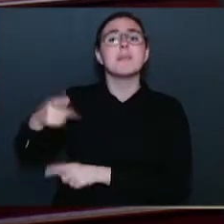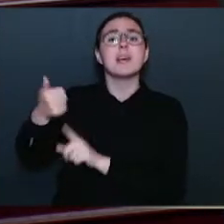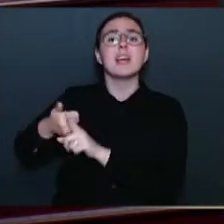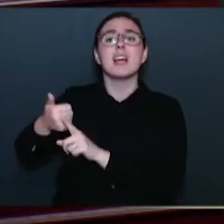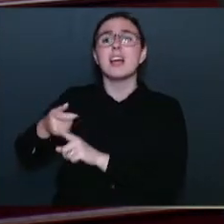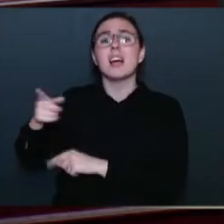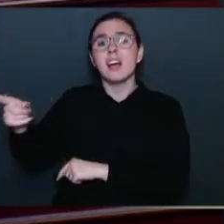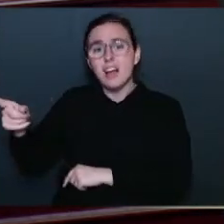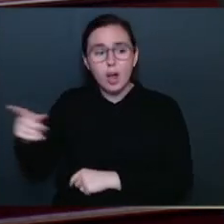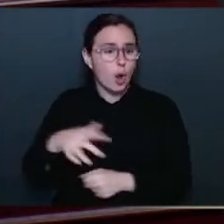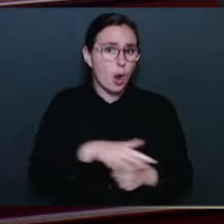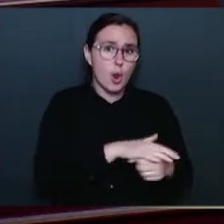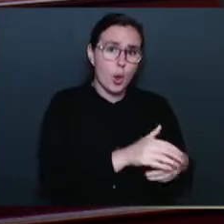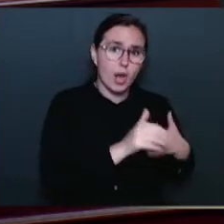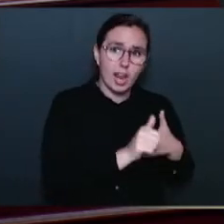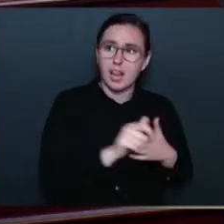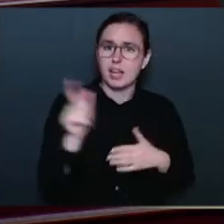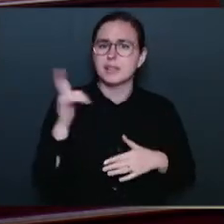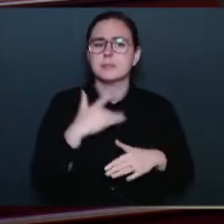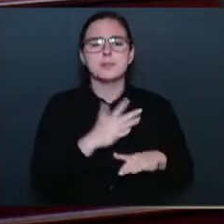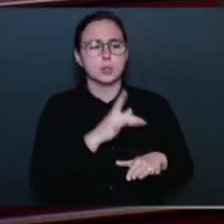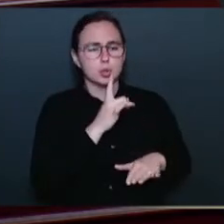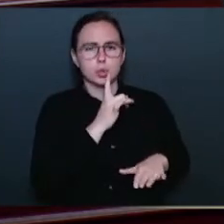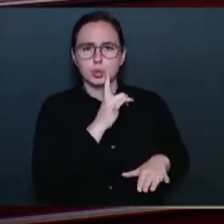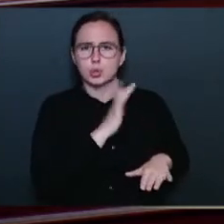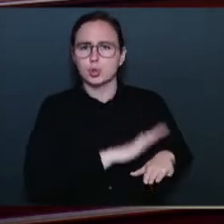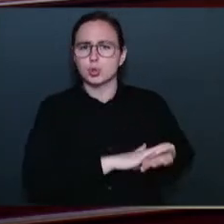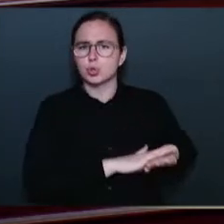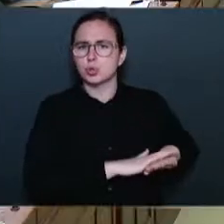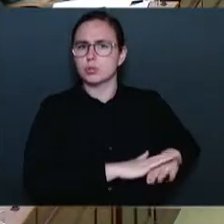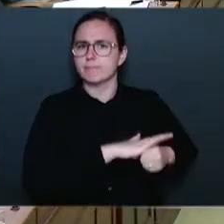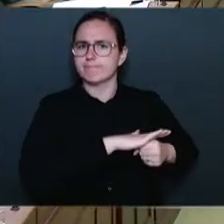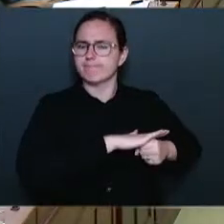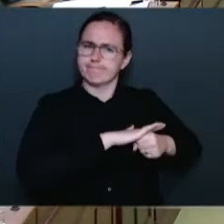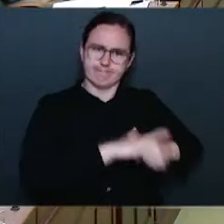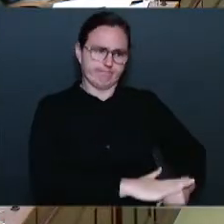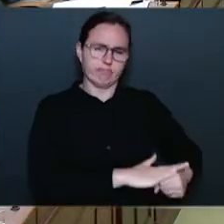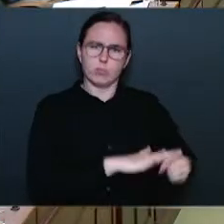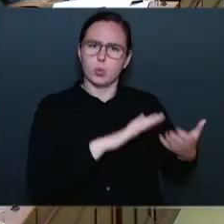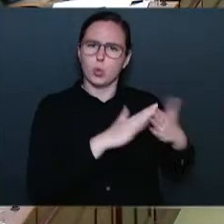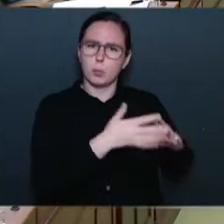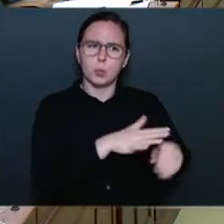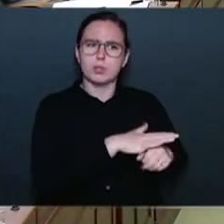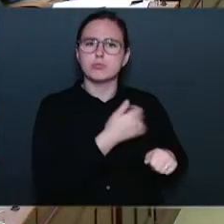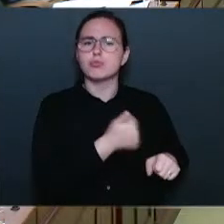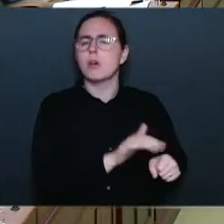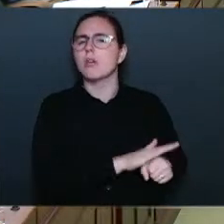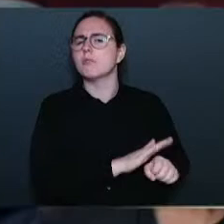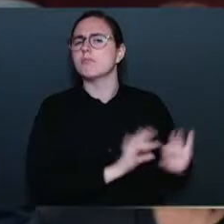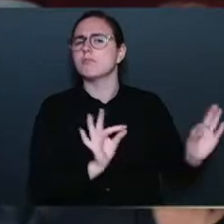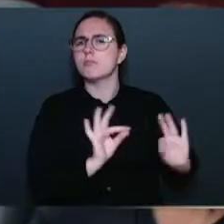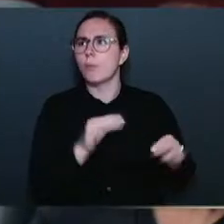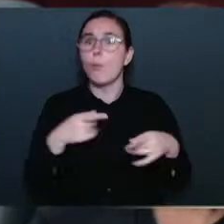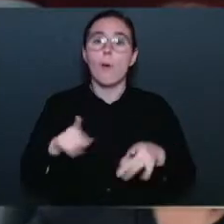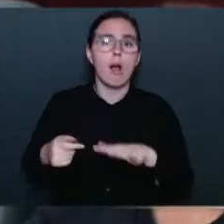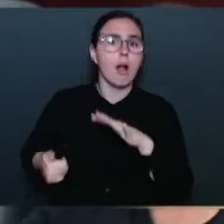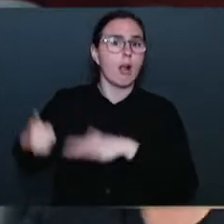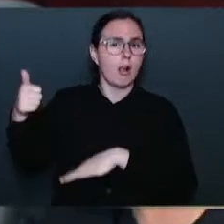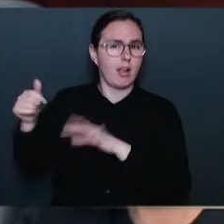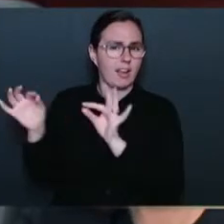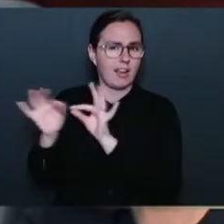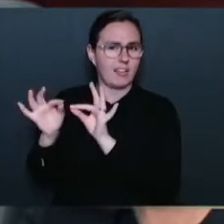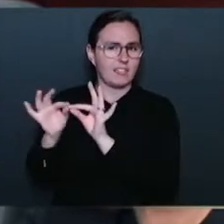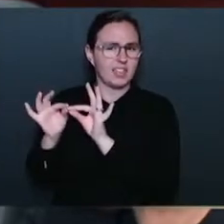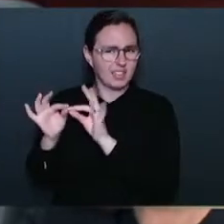suffocate municipalities in order to cover up their hiking costs on every albertan The Honorable Minister of Finance Mr Speaker